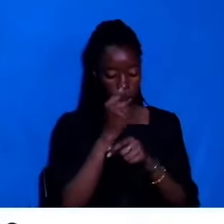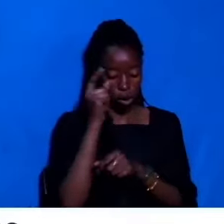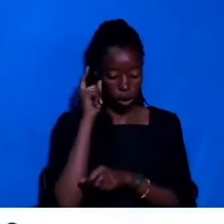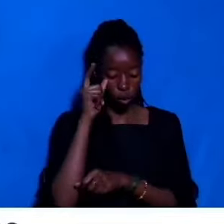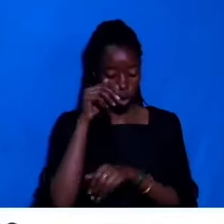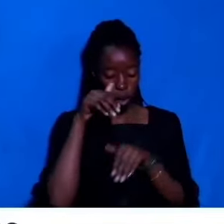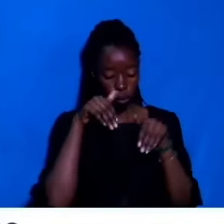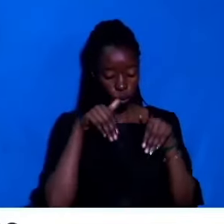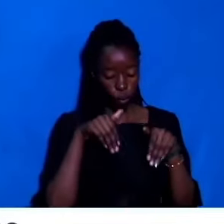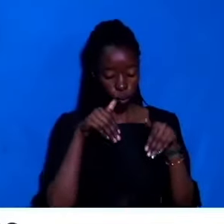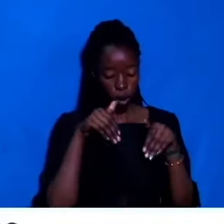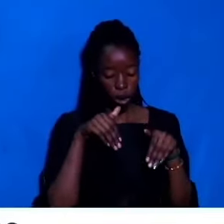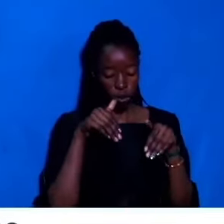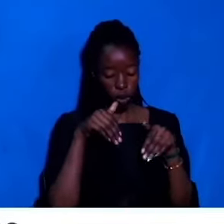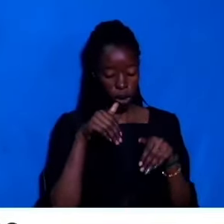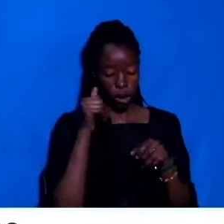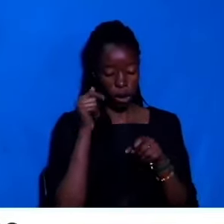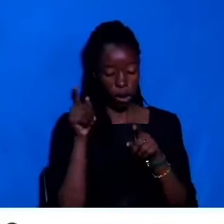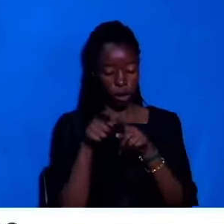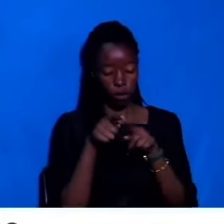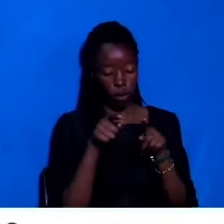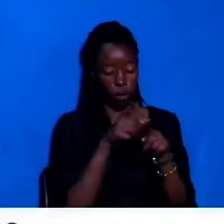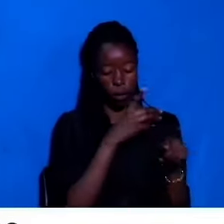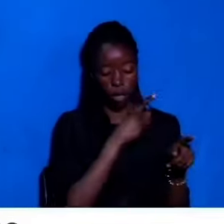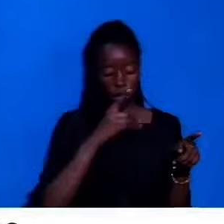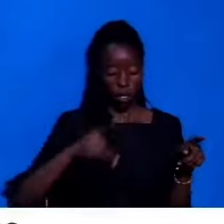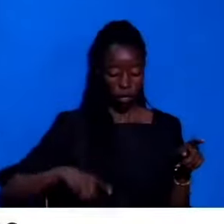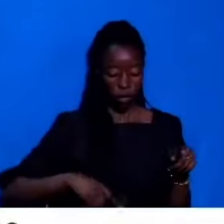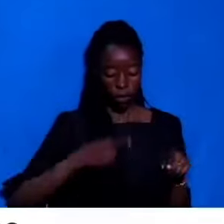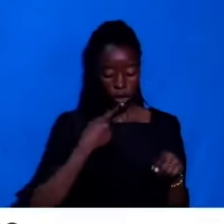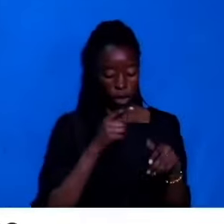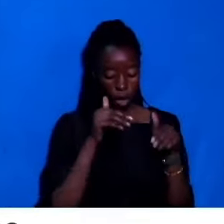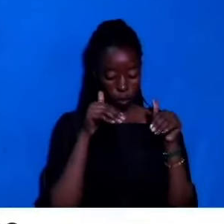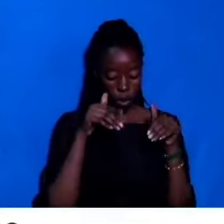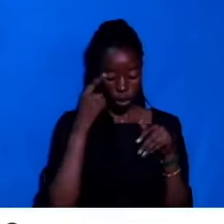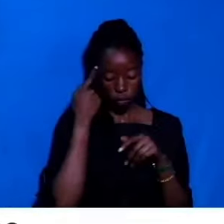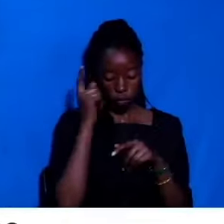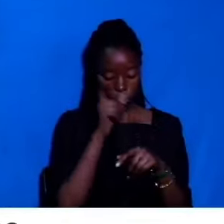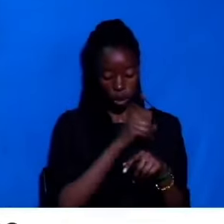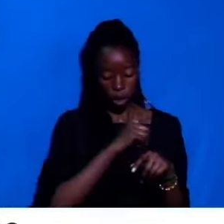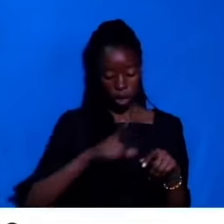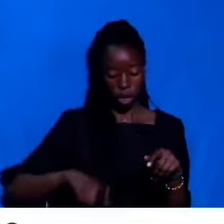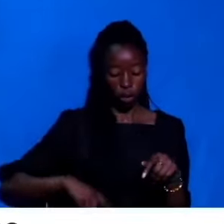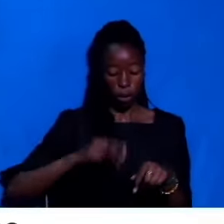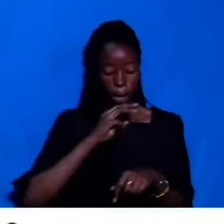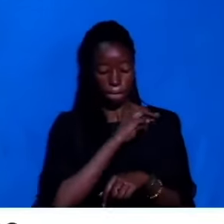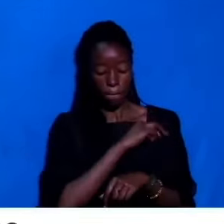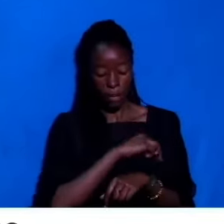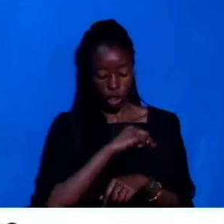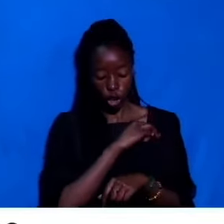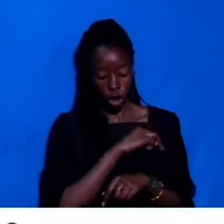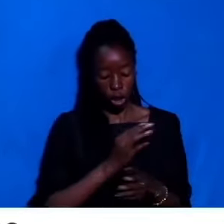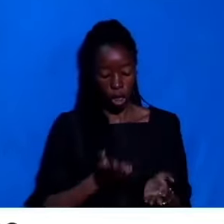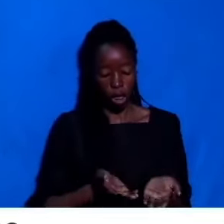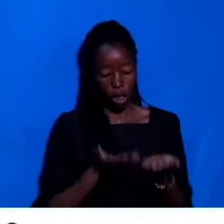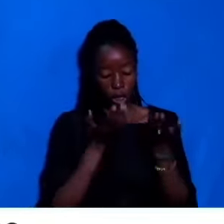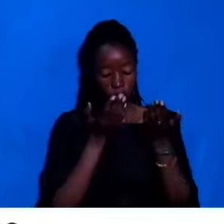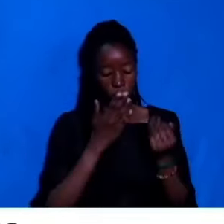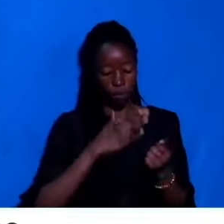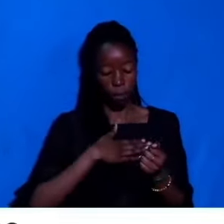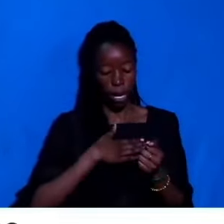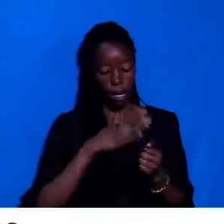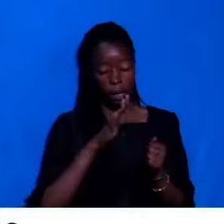patiently, just like your servant David said, that I waited upon the Lord patiently, and he lifted my legs from the mire, put